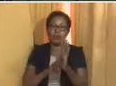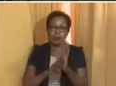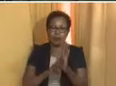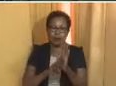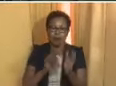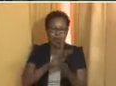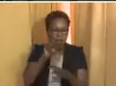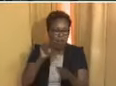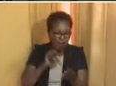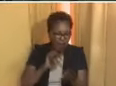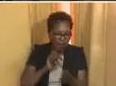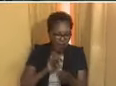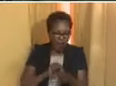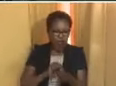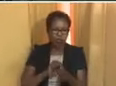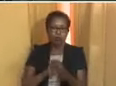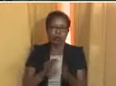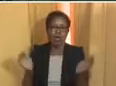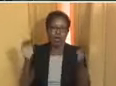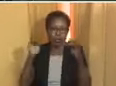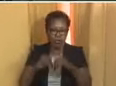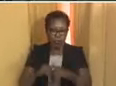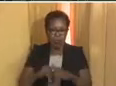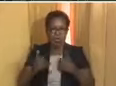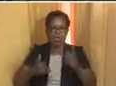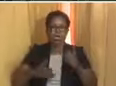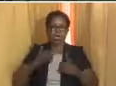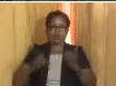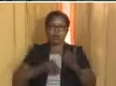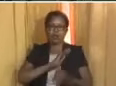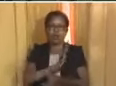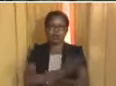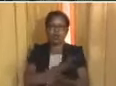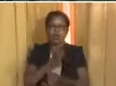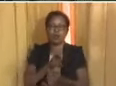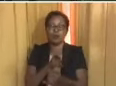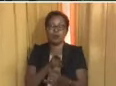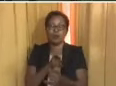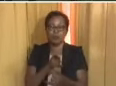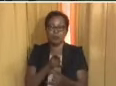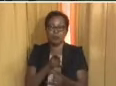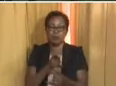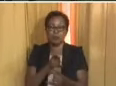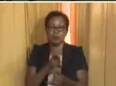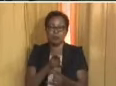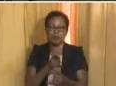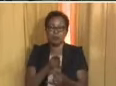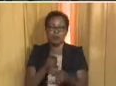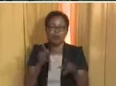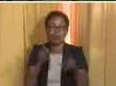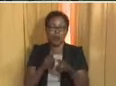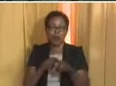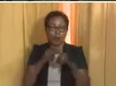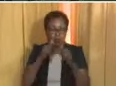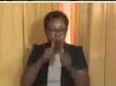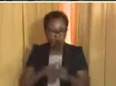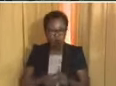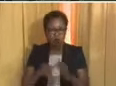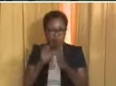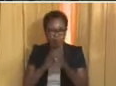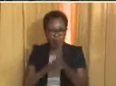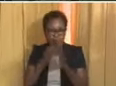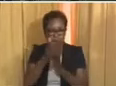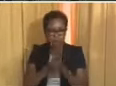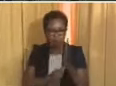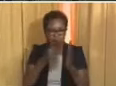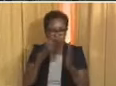National Executive enjoys delegated sovereign power under Clause 3 of Article 1 of the Constitution, and according to Article 36(1) of the